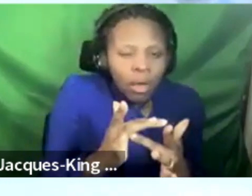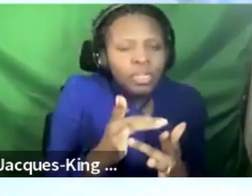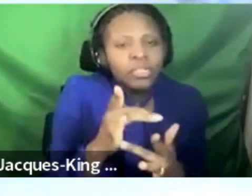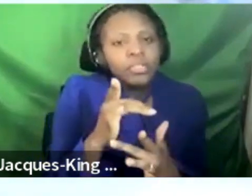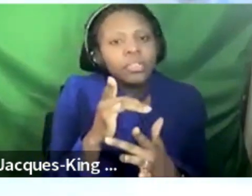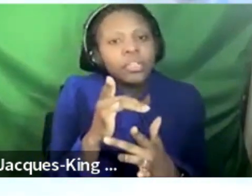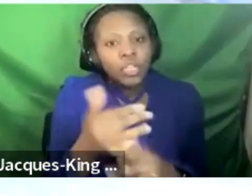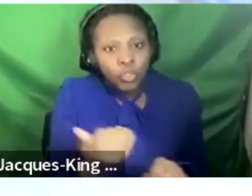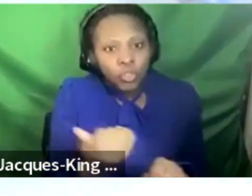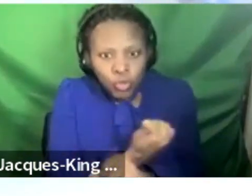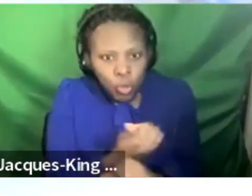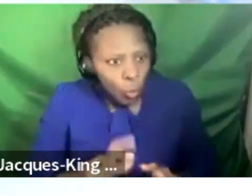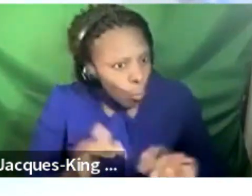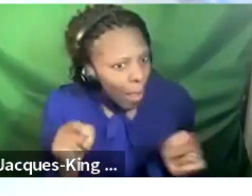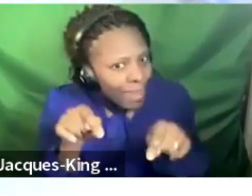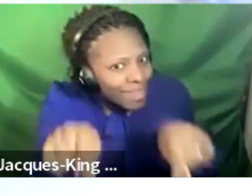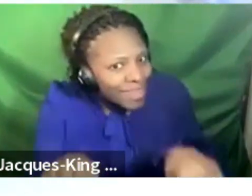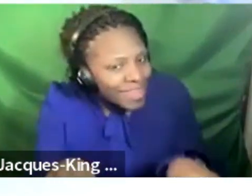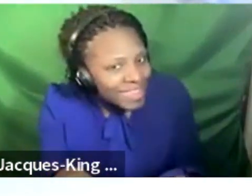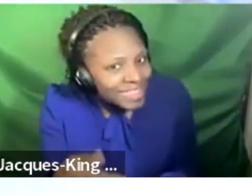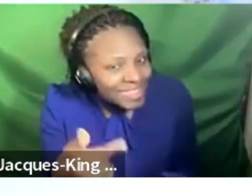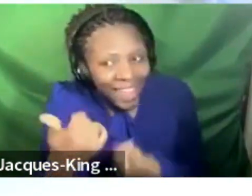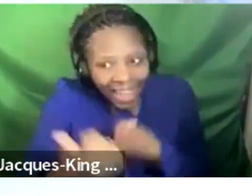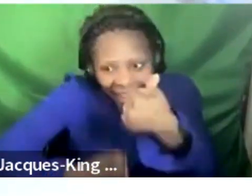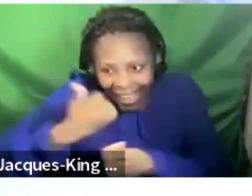Perfect. You're doing so well at this.